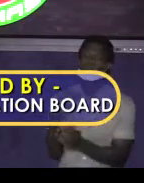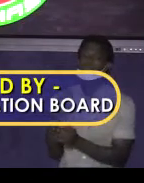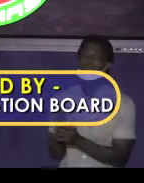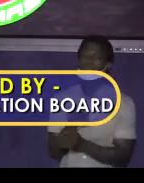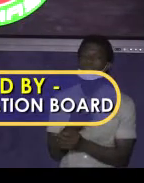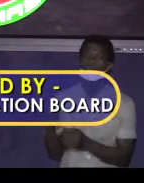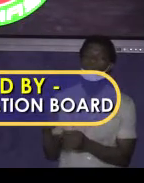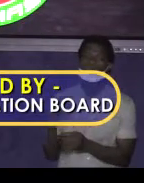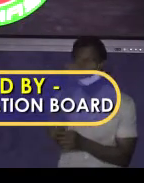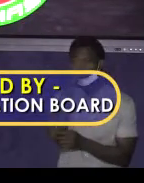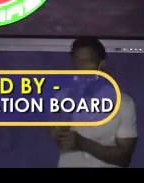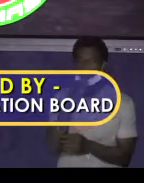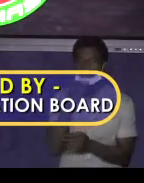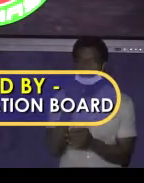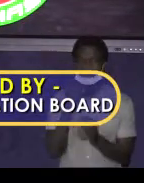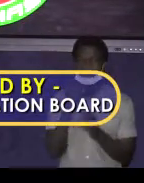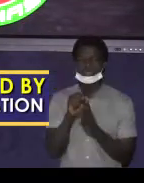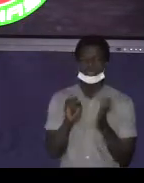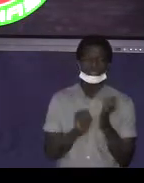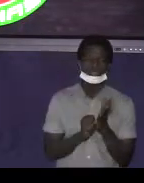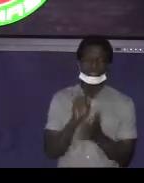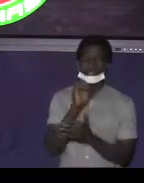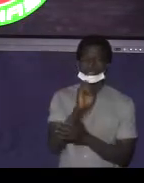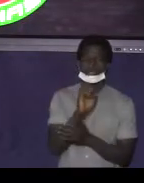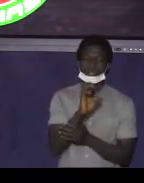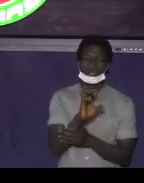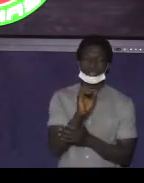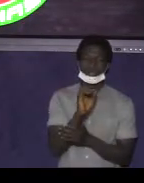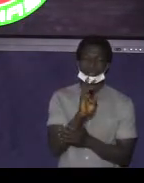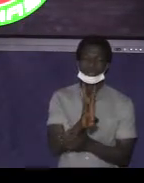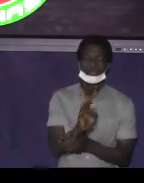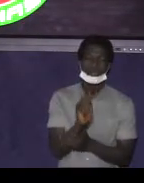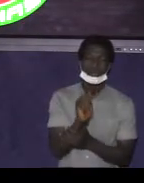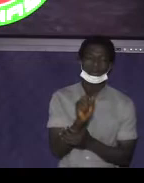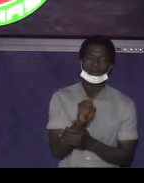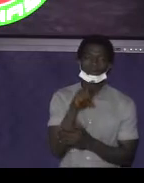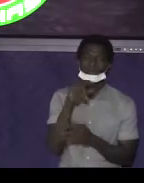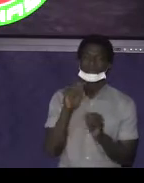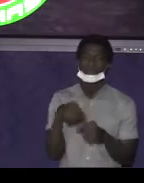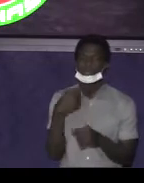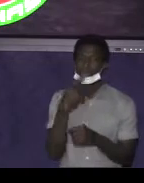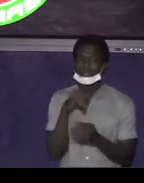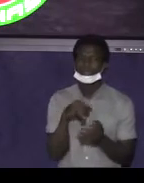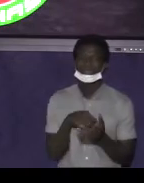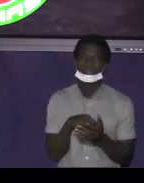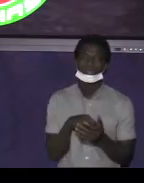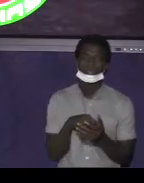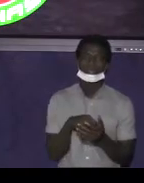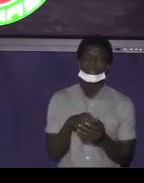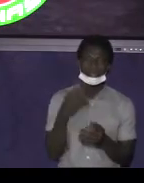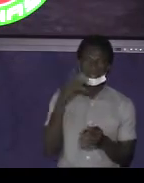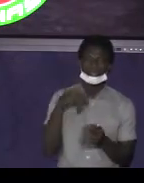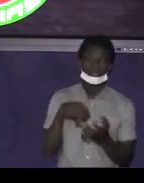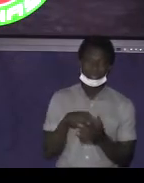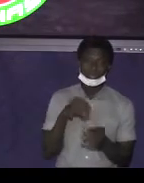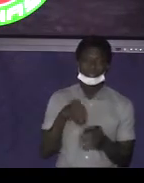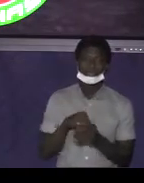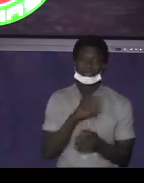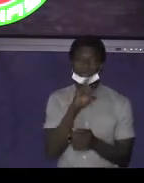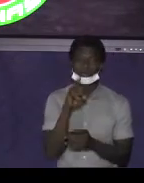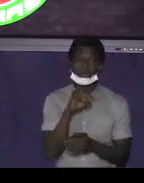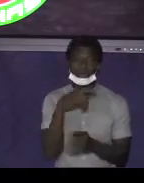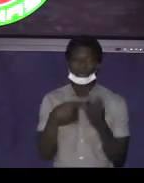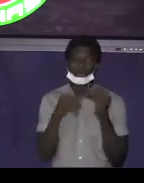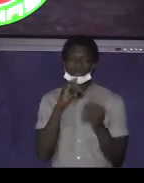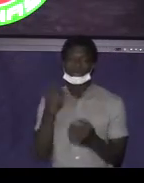West African States, that's ECOWAS. The Economic Community of African States. We can say it in question like in this format out. What is